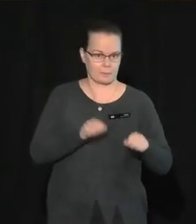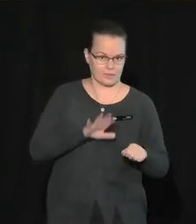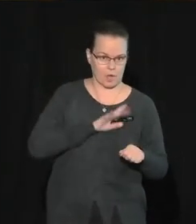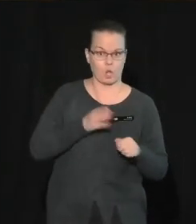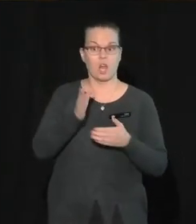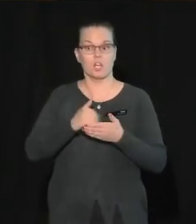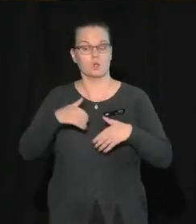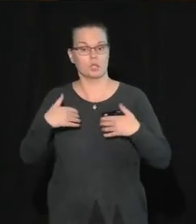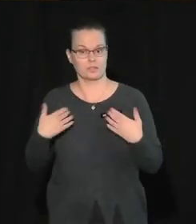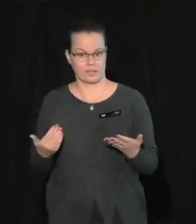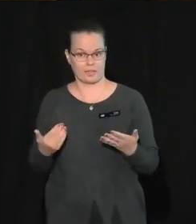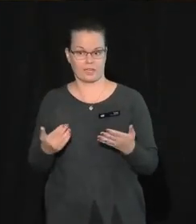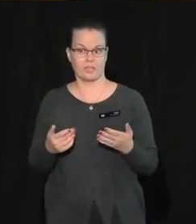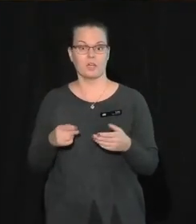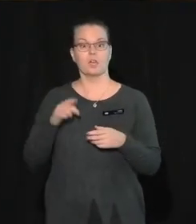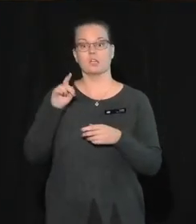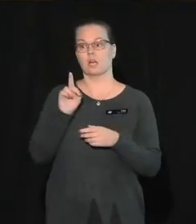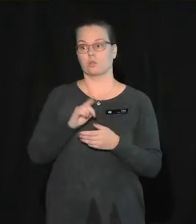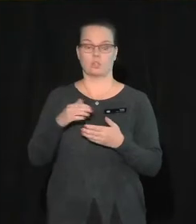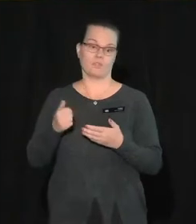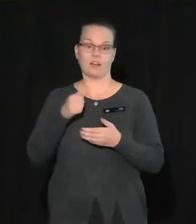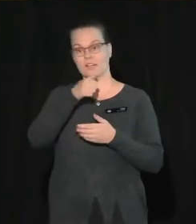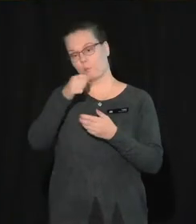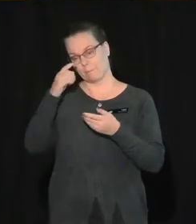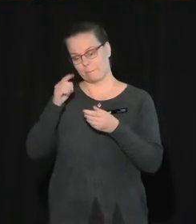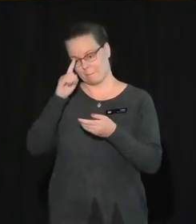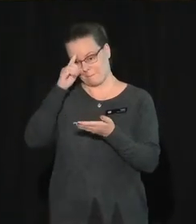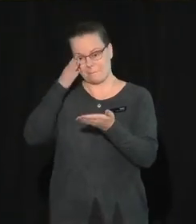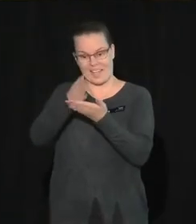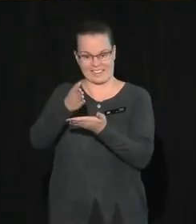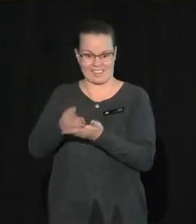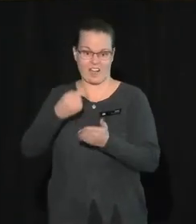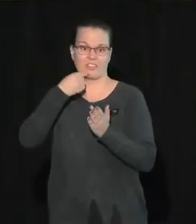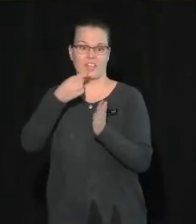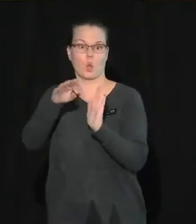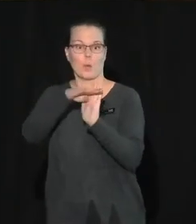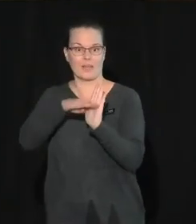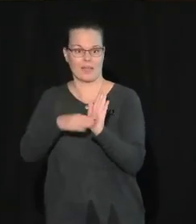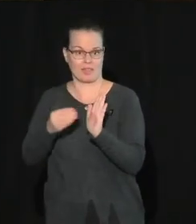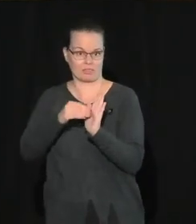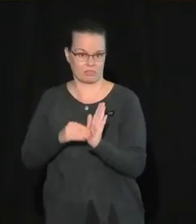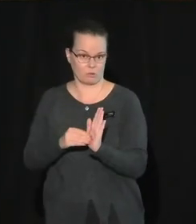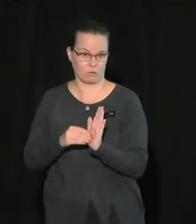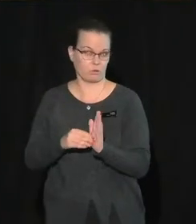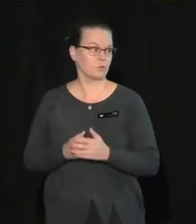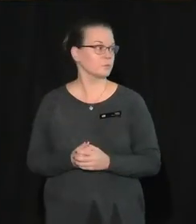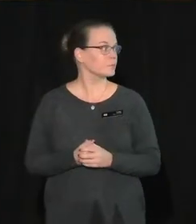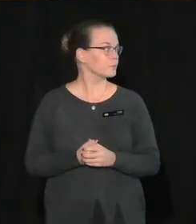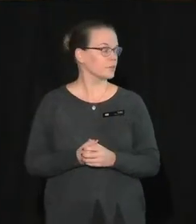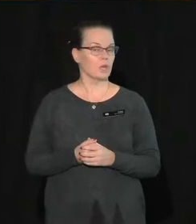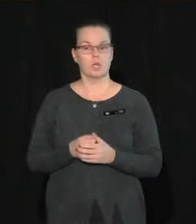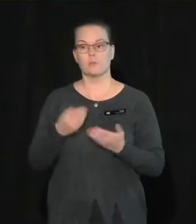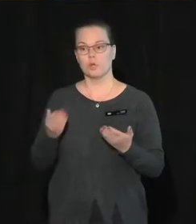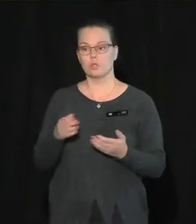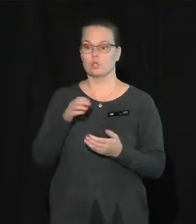have legislation at the level of declarations of principles. Even the level of jurisdiction was different. Some member states